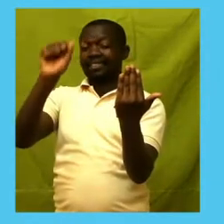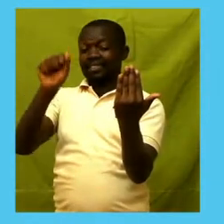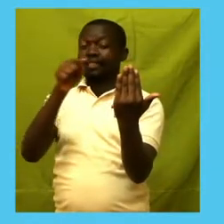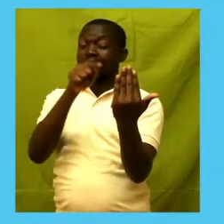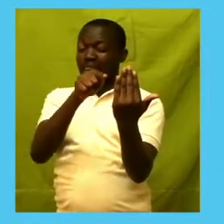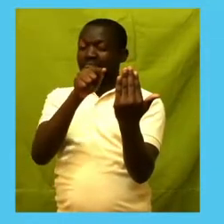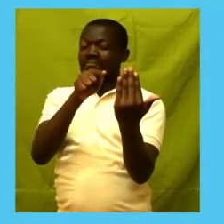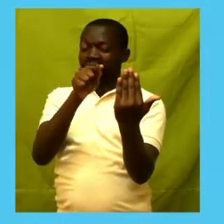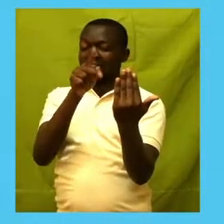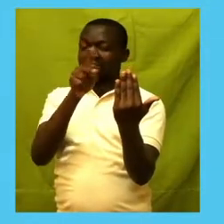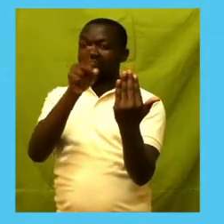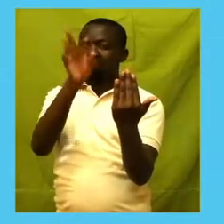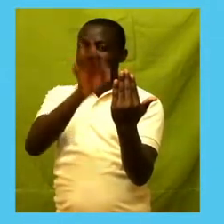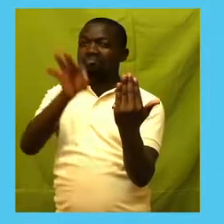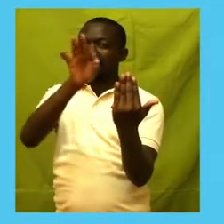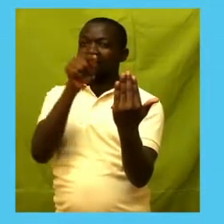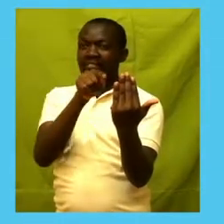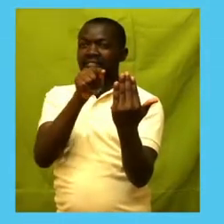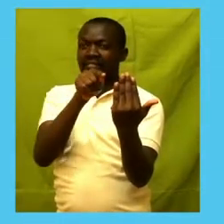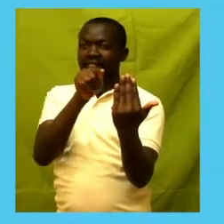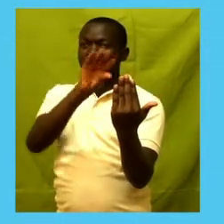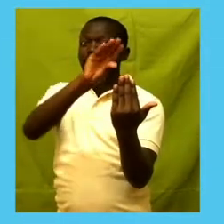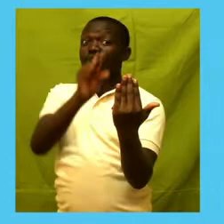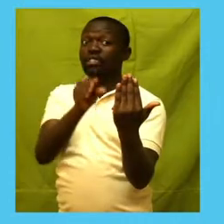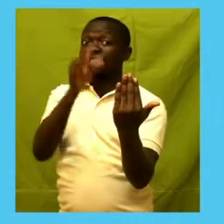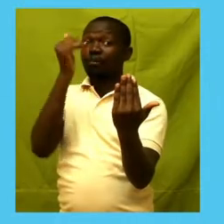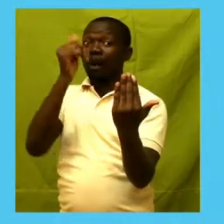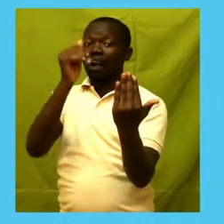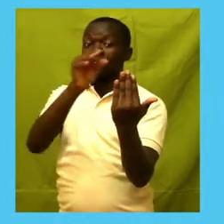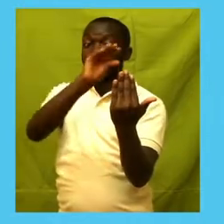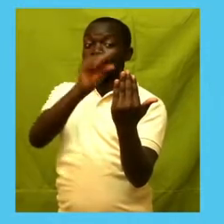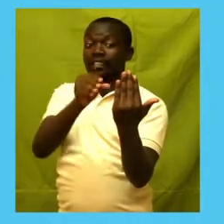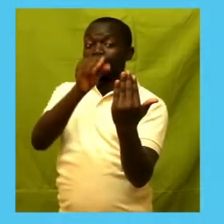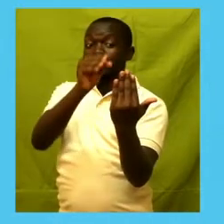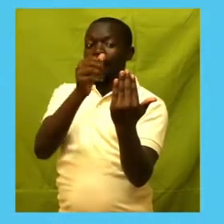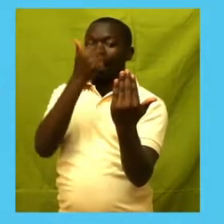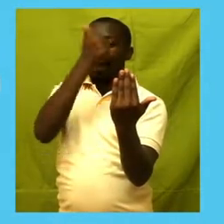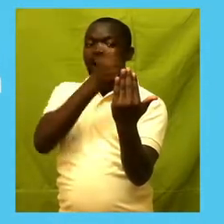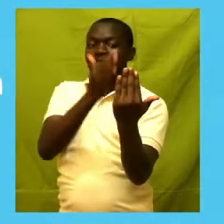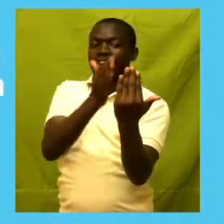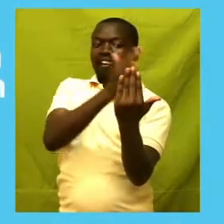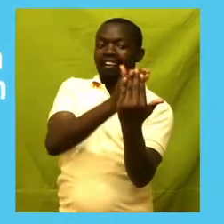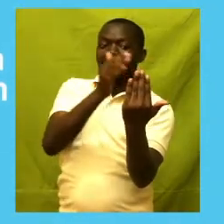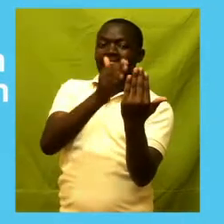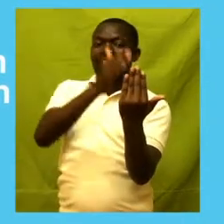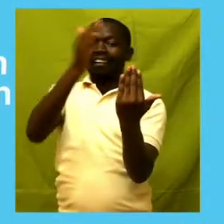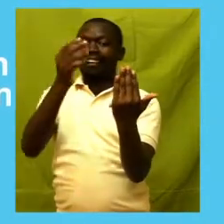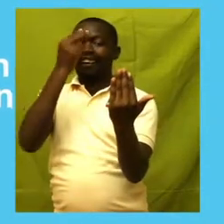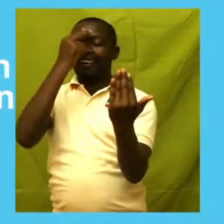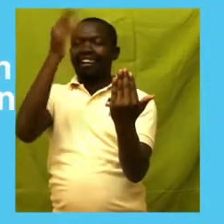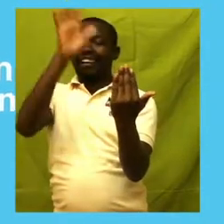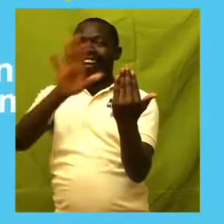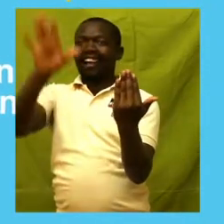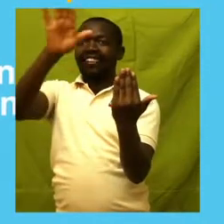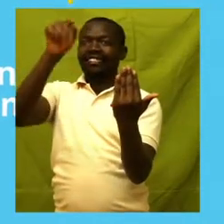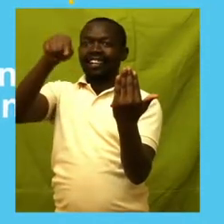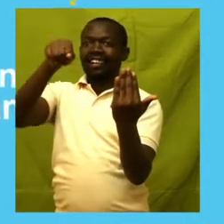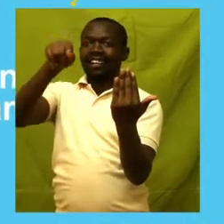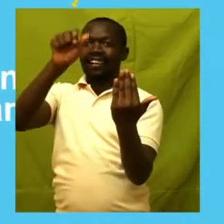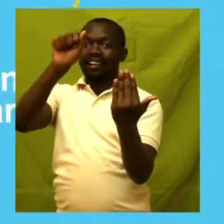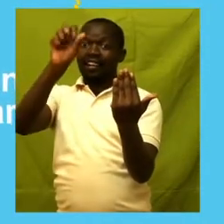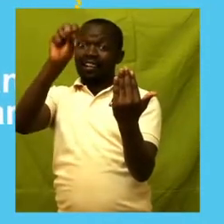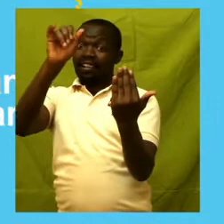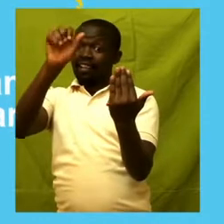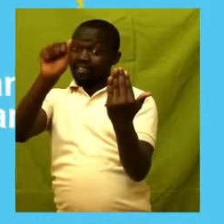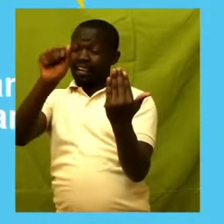Red Sea is also a very important ocean. It separates Africa from Asia. And remember,